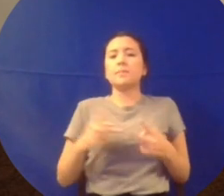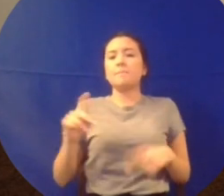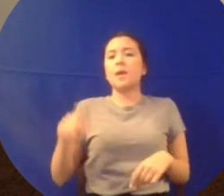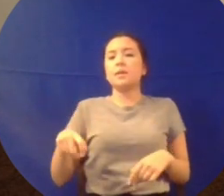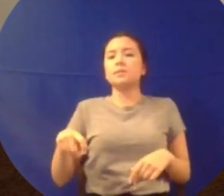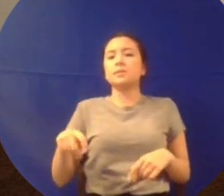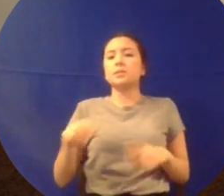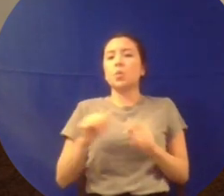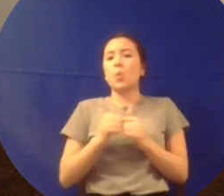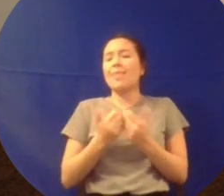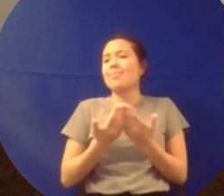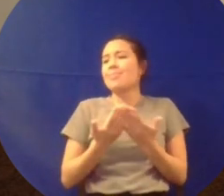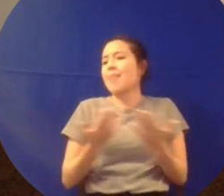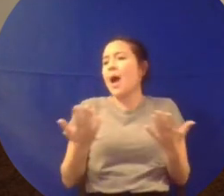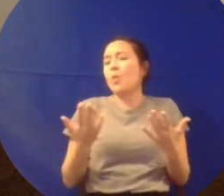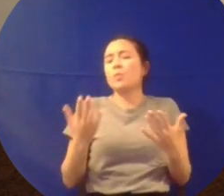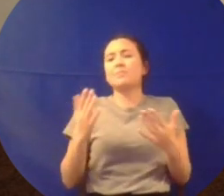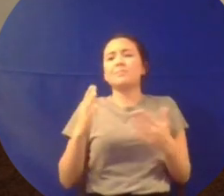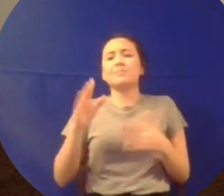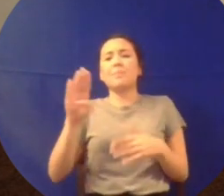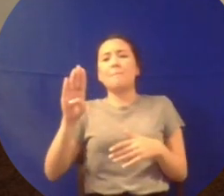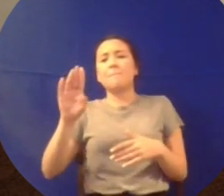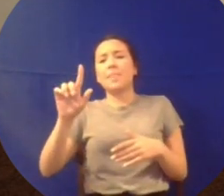without spot or blemish.